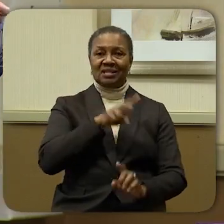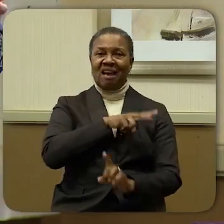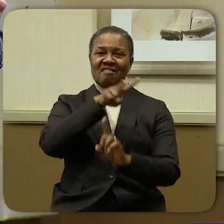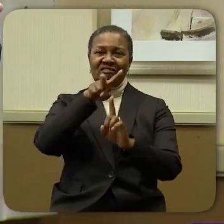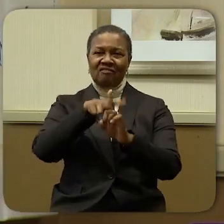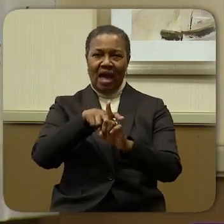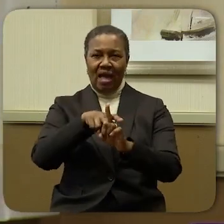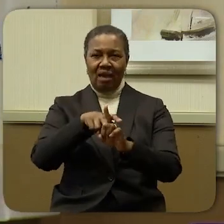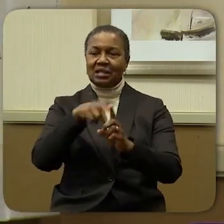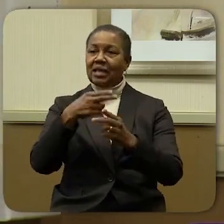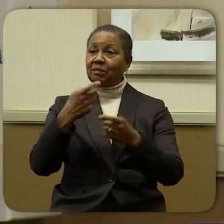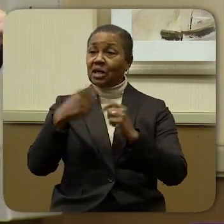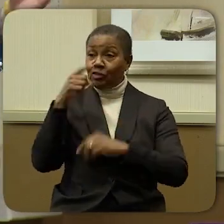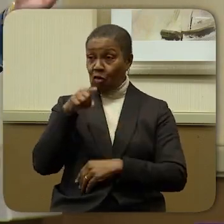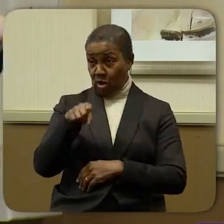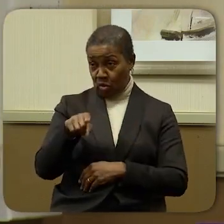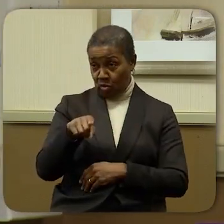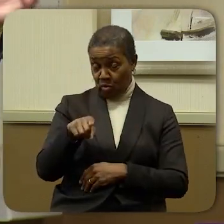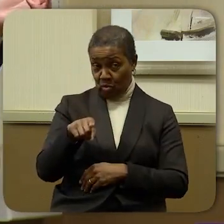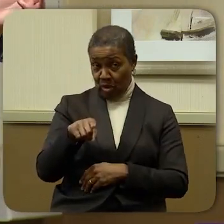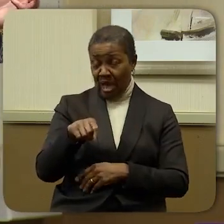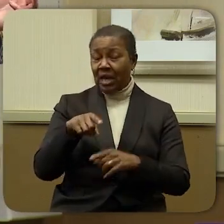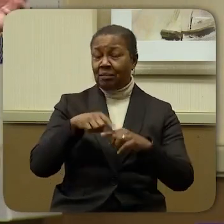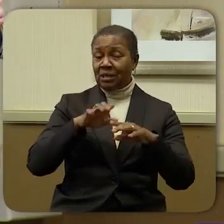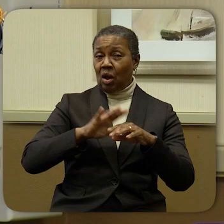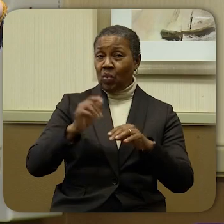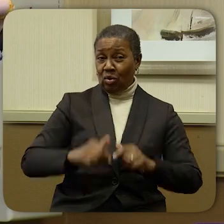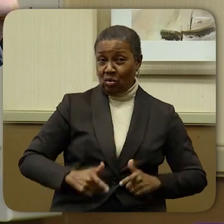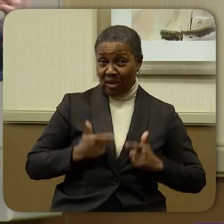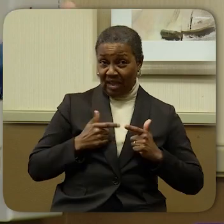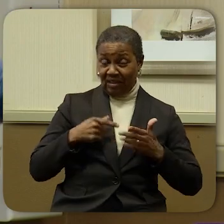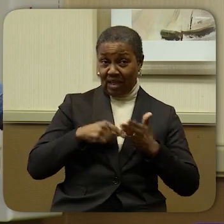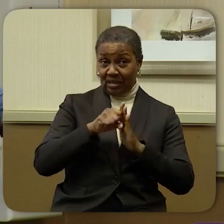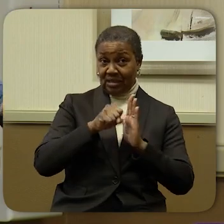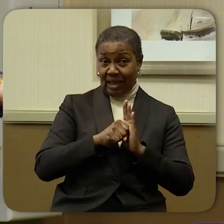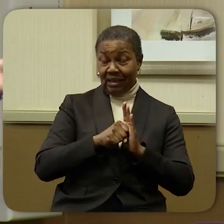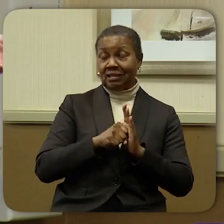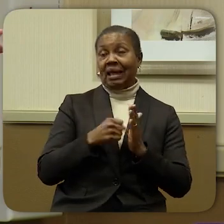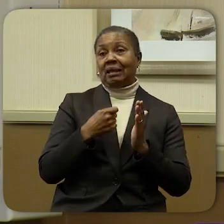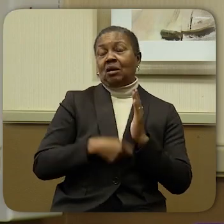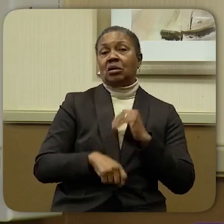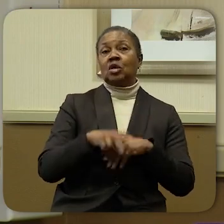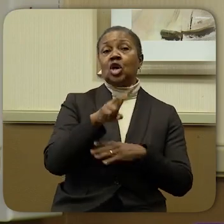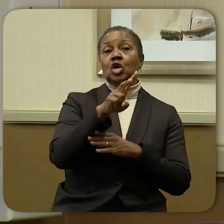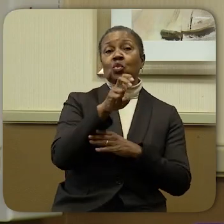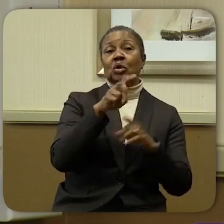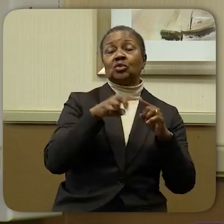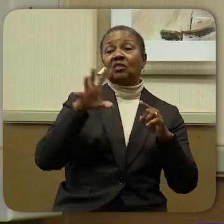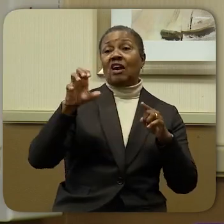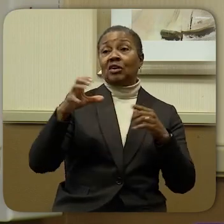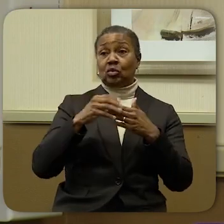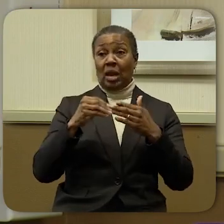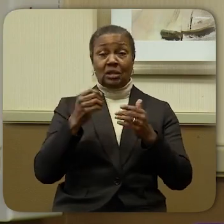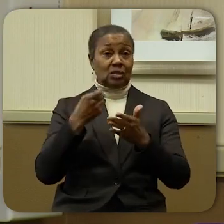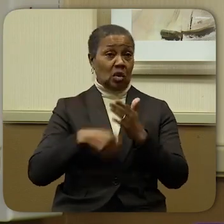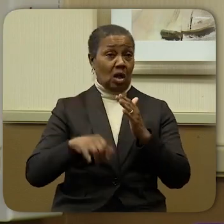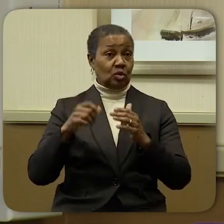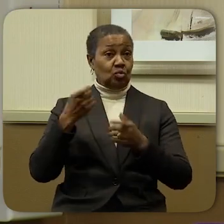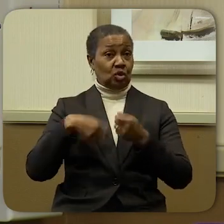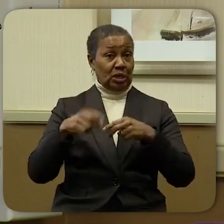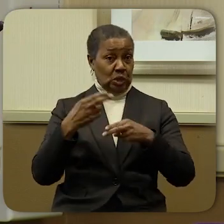on your behalf. And name changes, depending on where you are in the state, can range from $200 to $500.